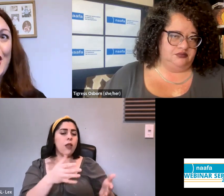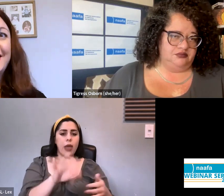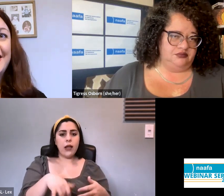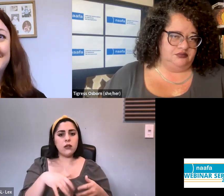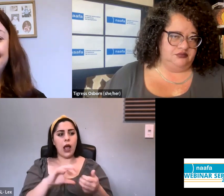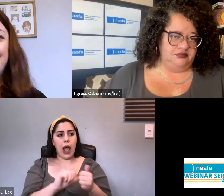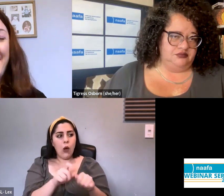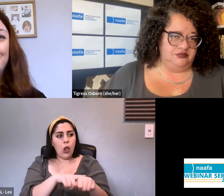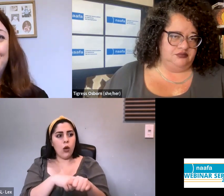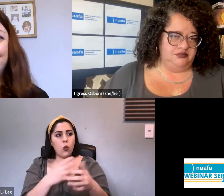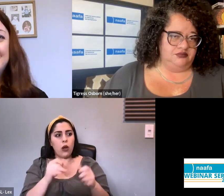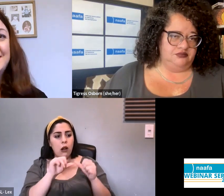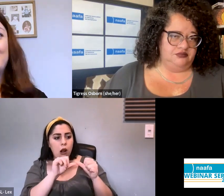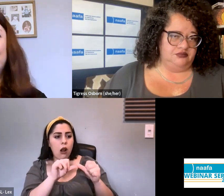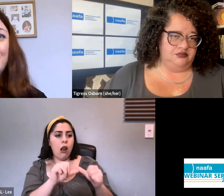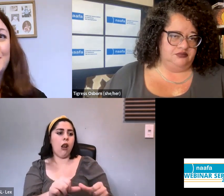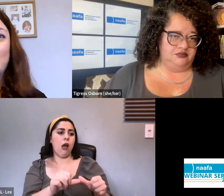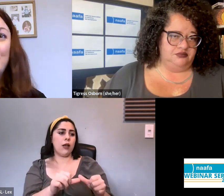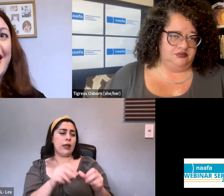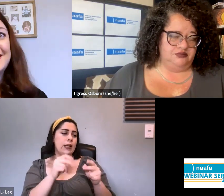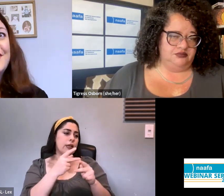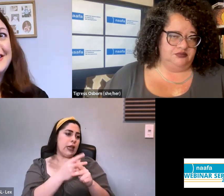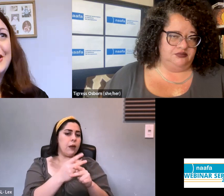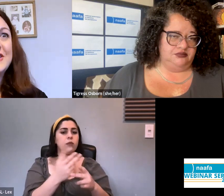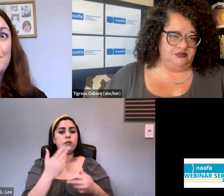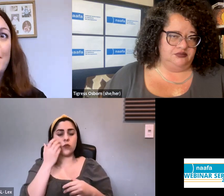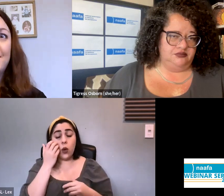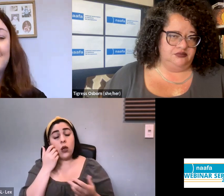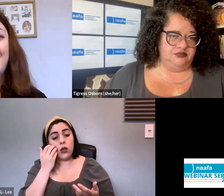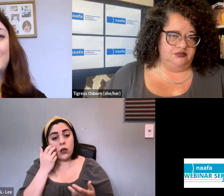I've had colleagues have full open casket